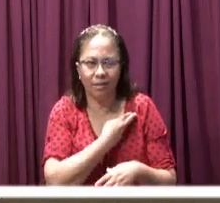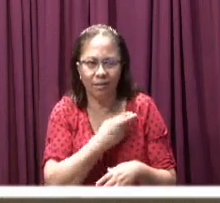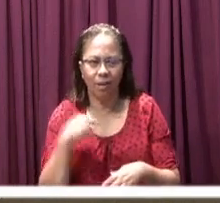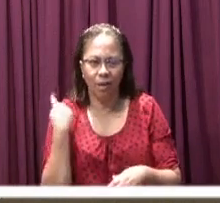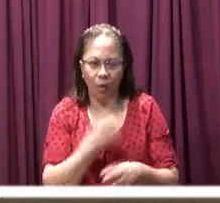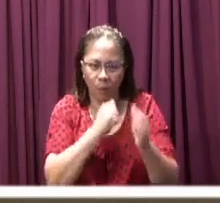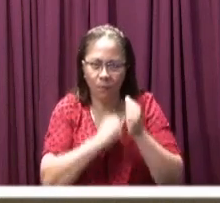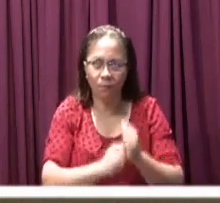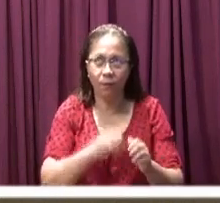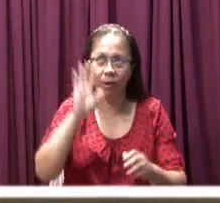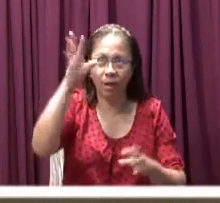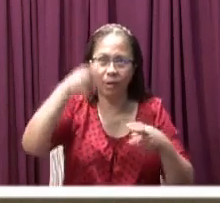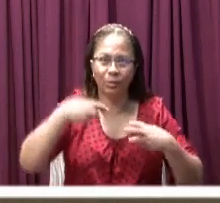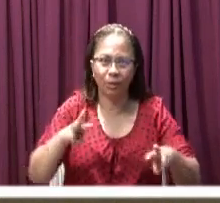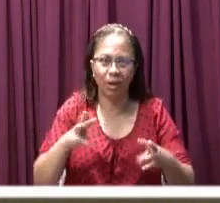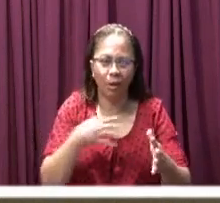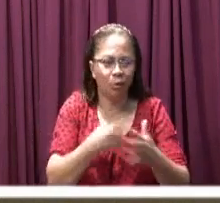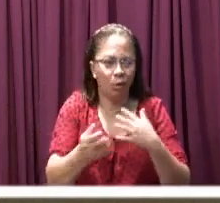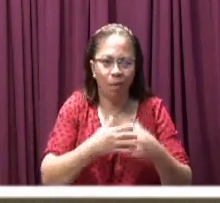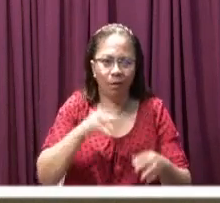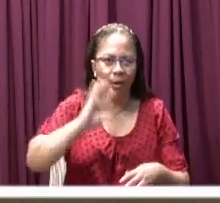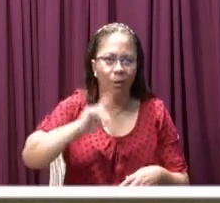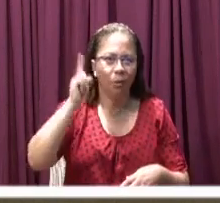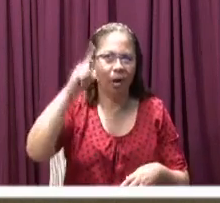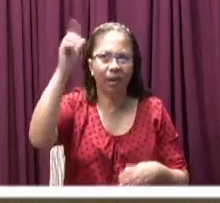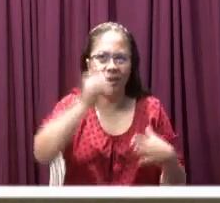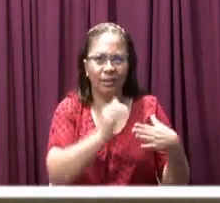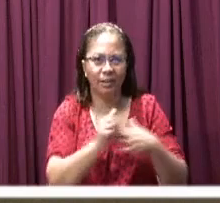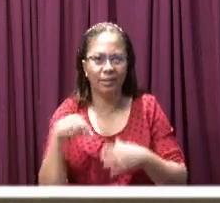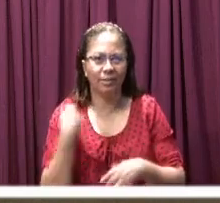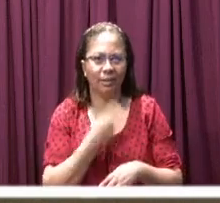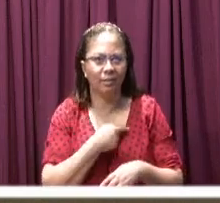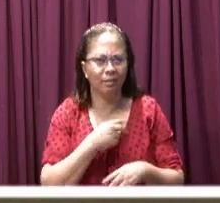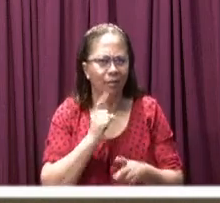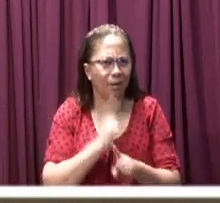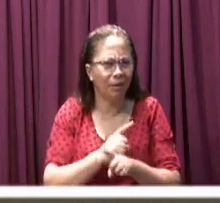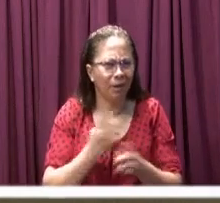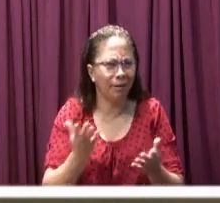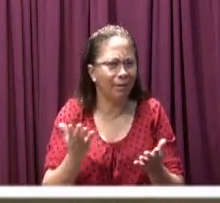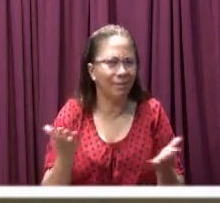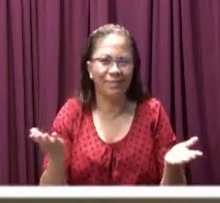we follow him no matter where he takes us, correct? And?